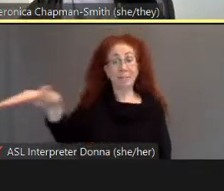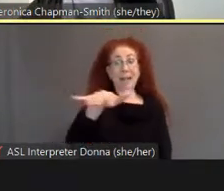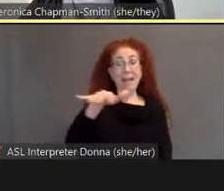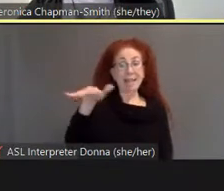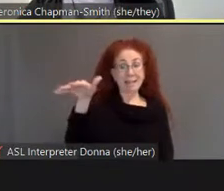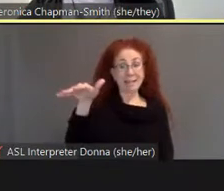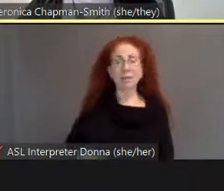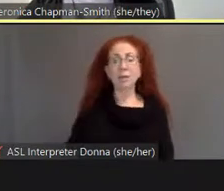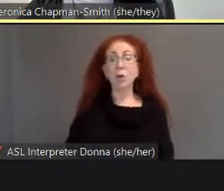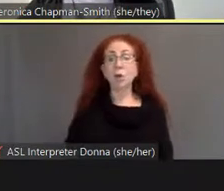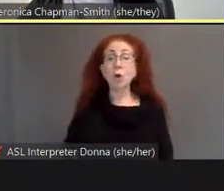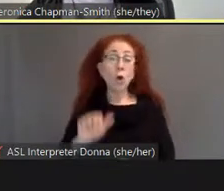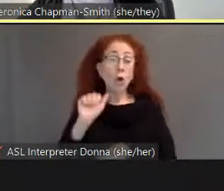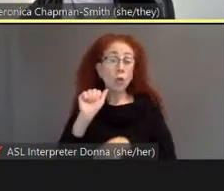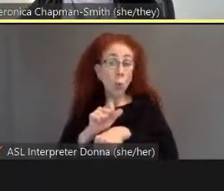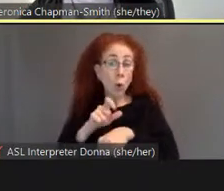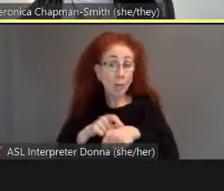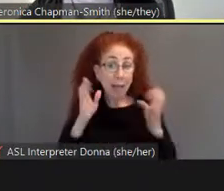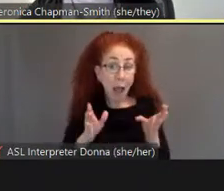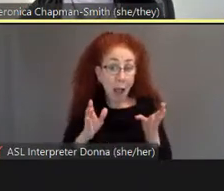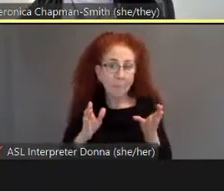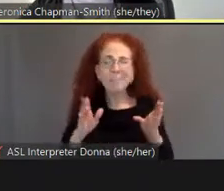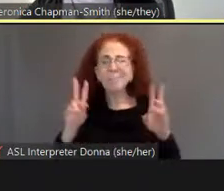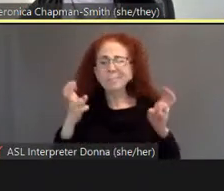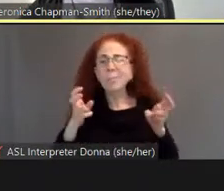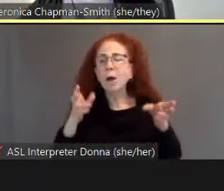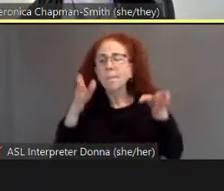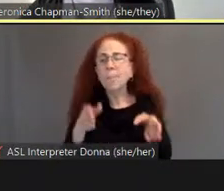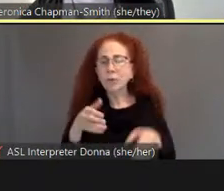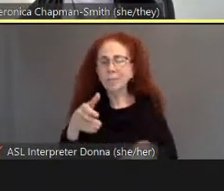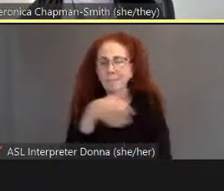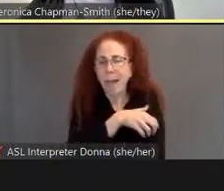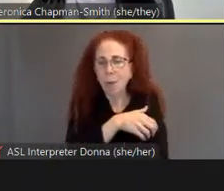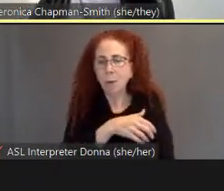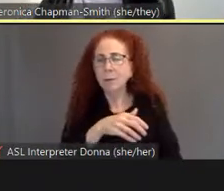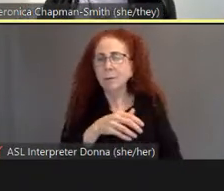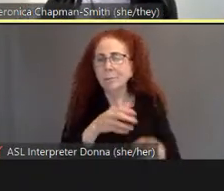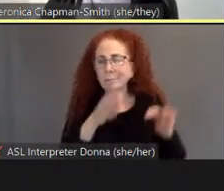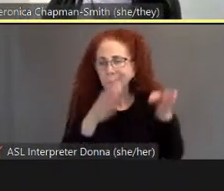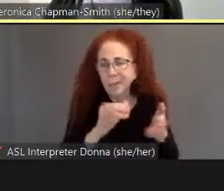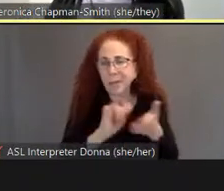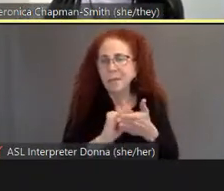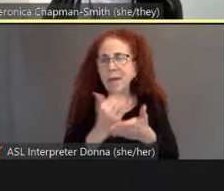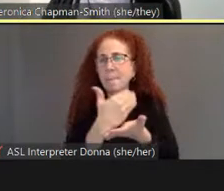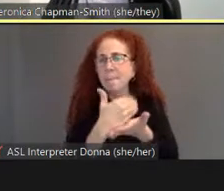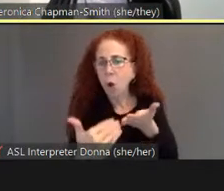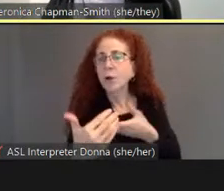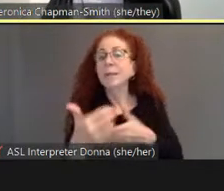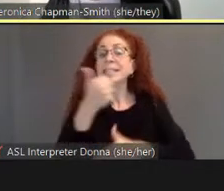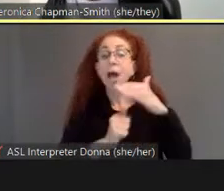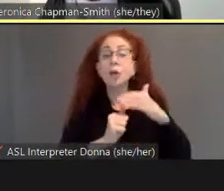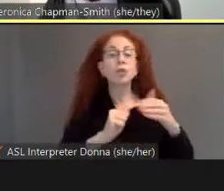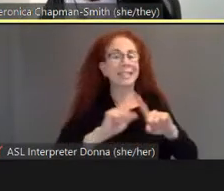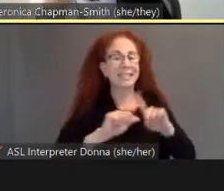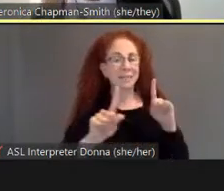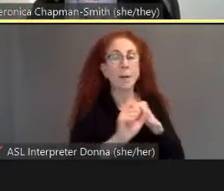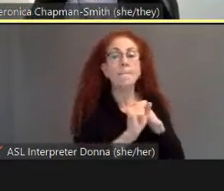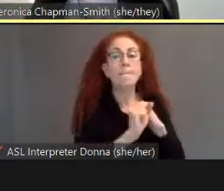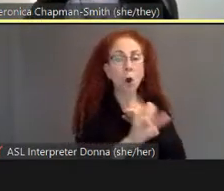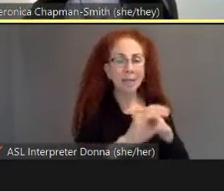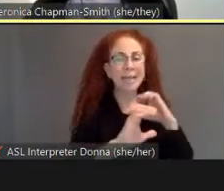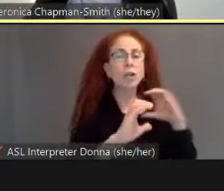the work time or person power part of that equation is actually housed in our marketing and communications